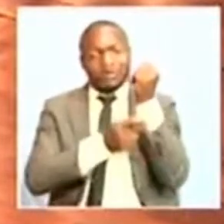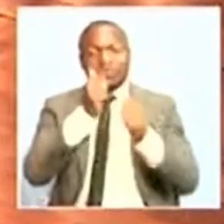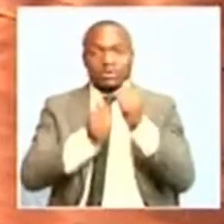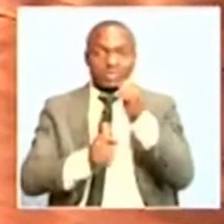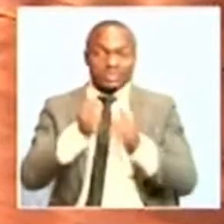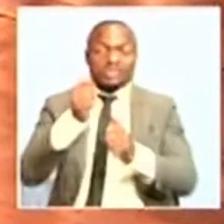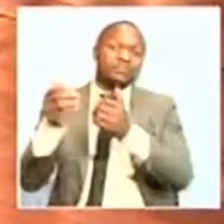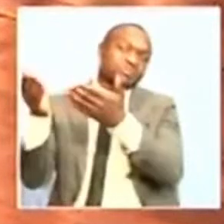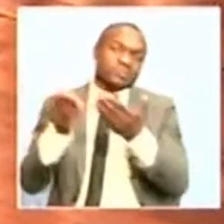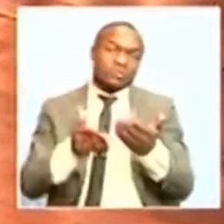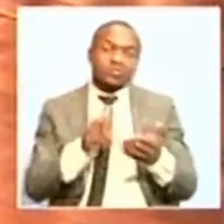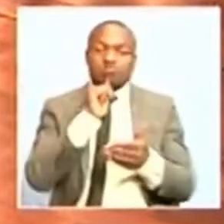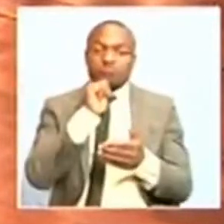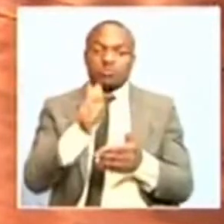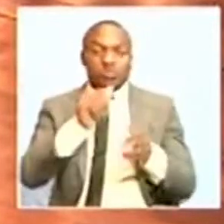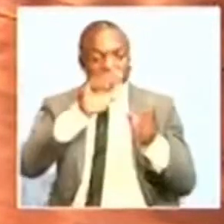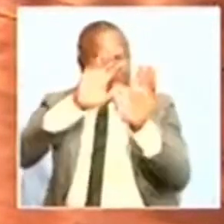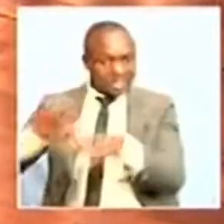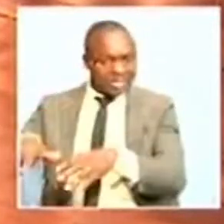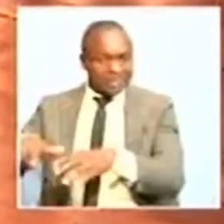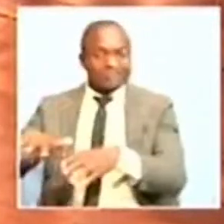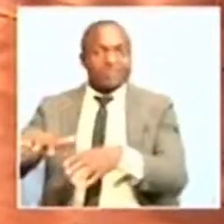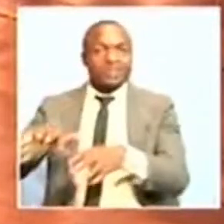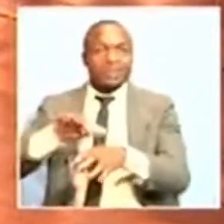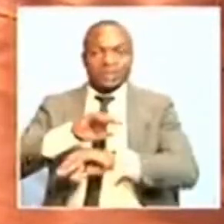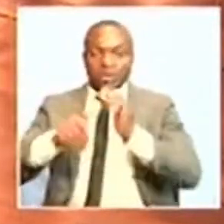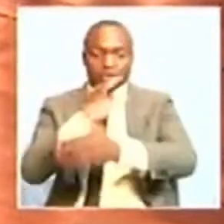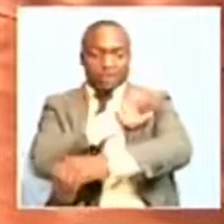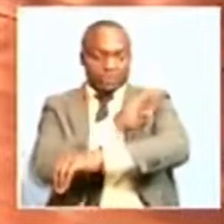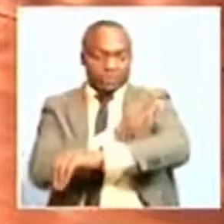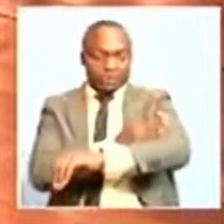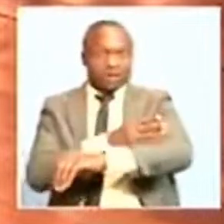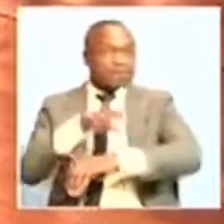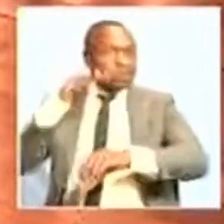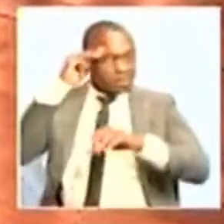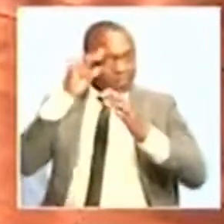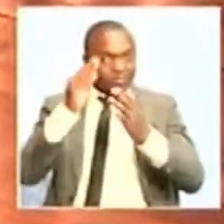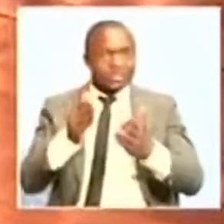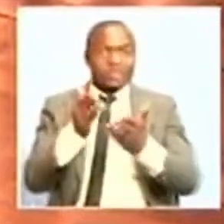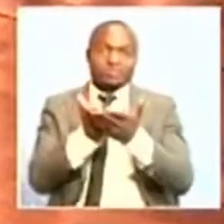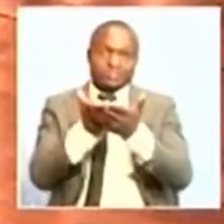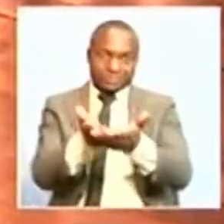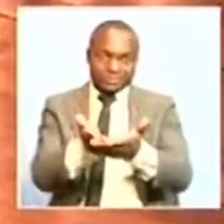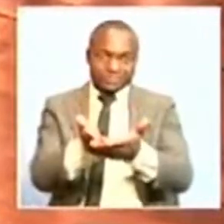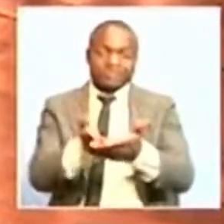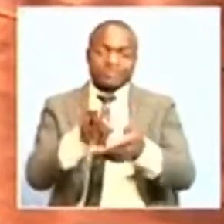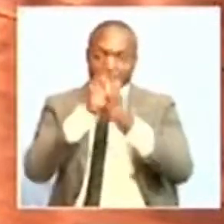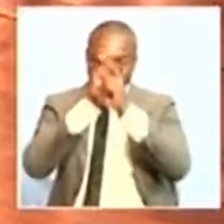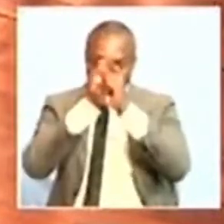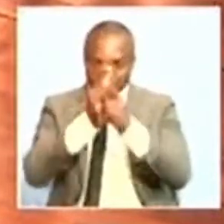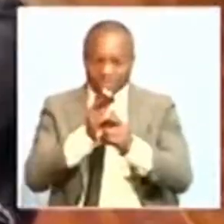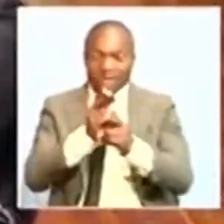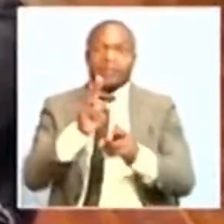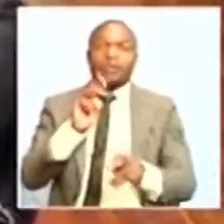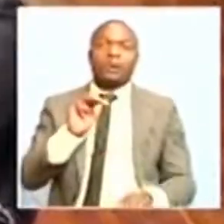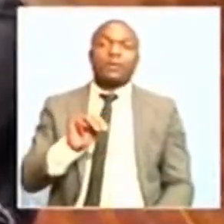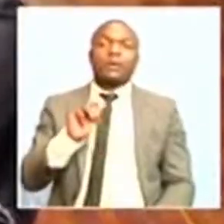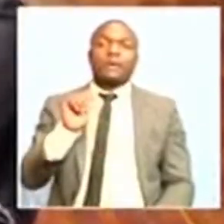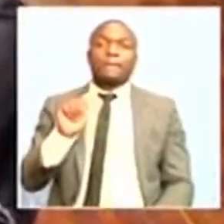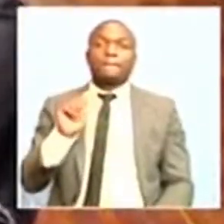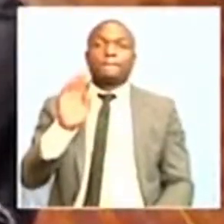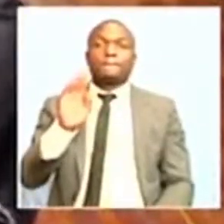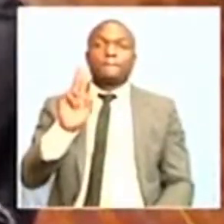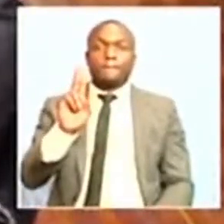coming and not leaving all the powers to just the minister. I submit, Chair. Thank you. Honorable Mabumba. So I